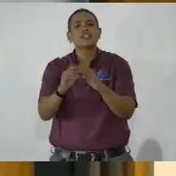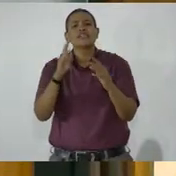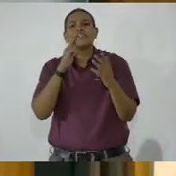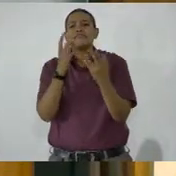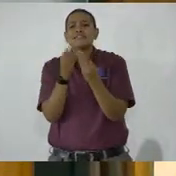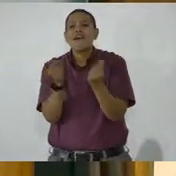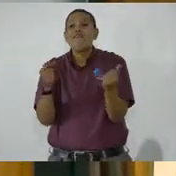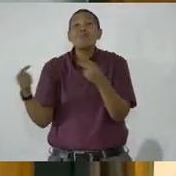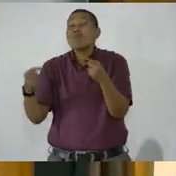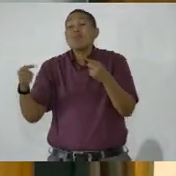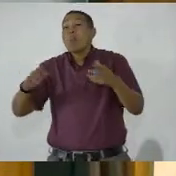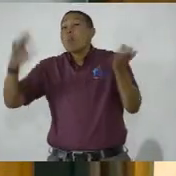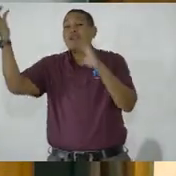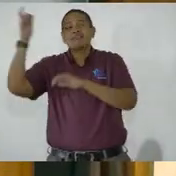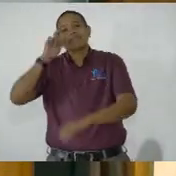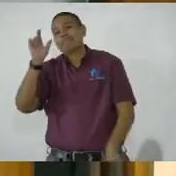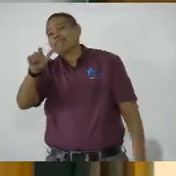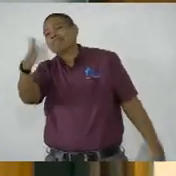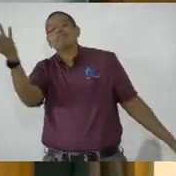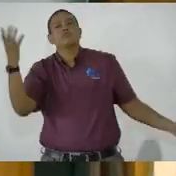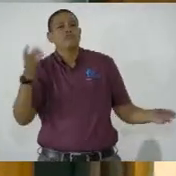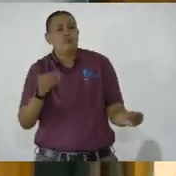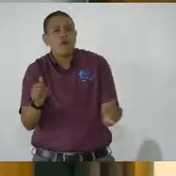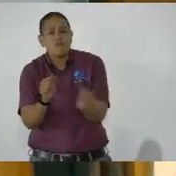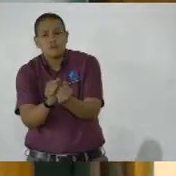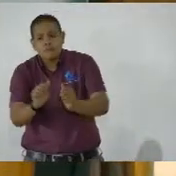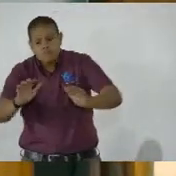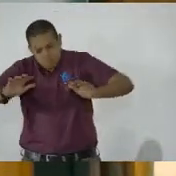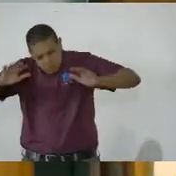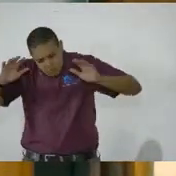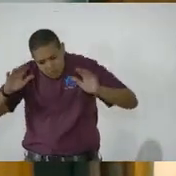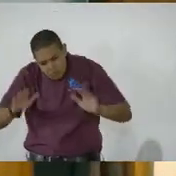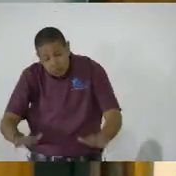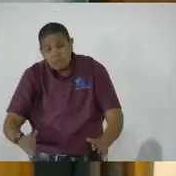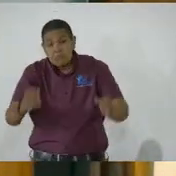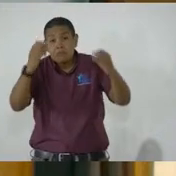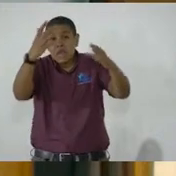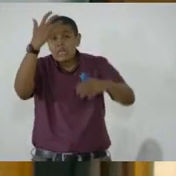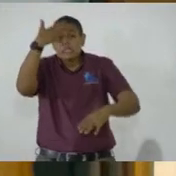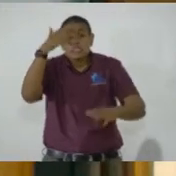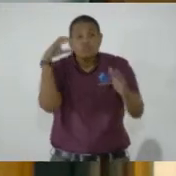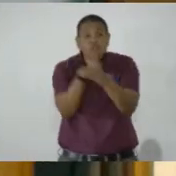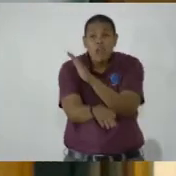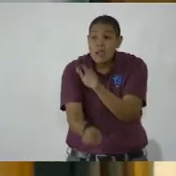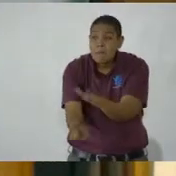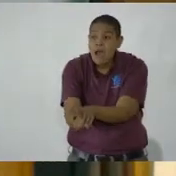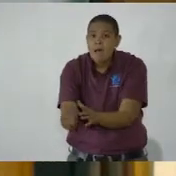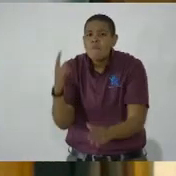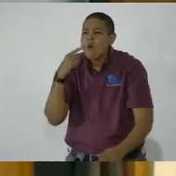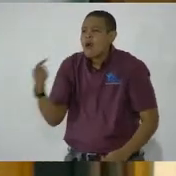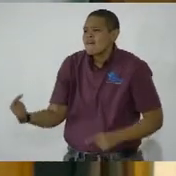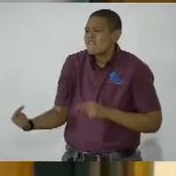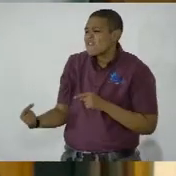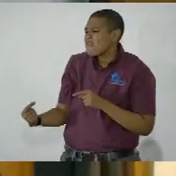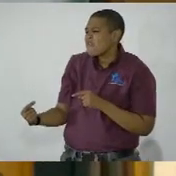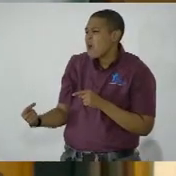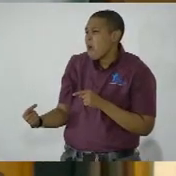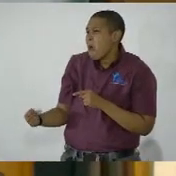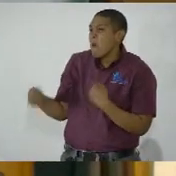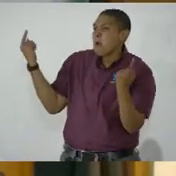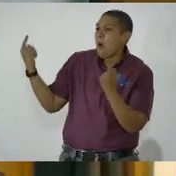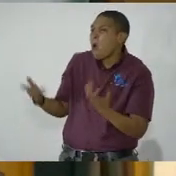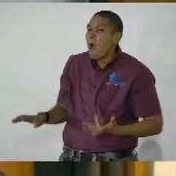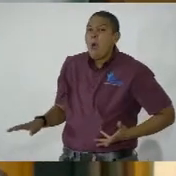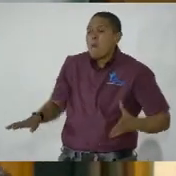way. Many serious crimes, Madam Speaker, emerge from simple disputes and disagreements which could have been